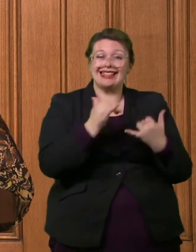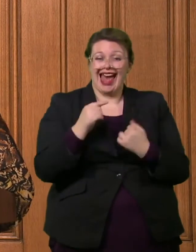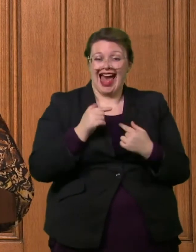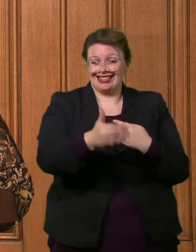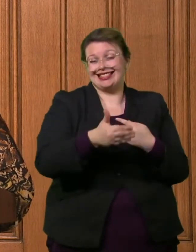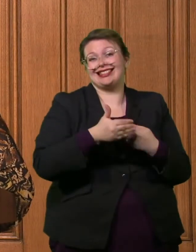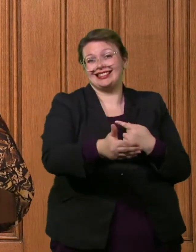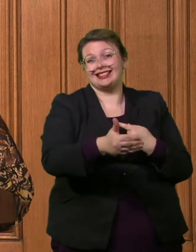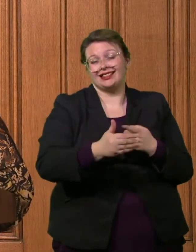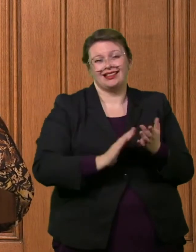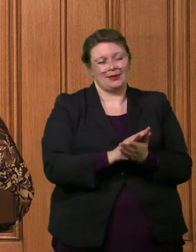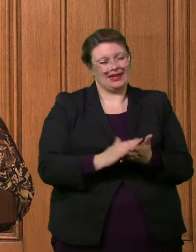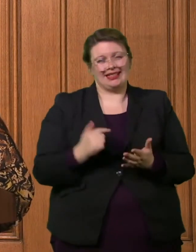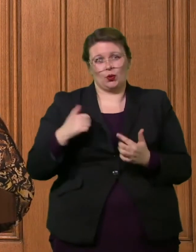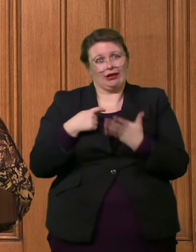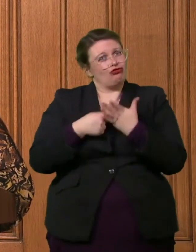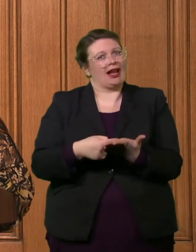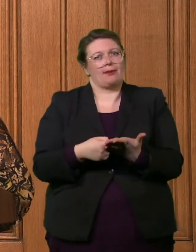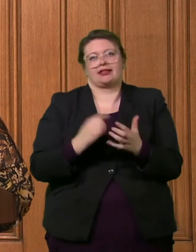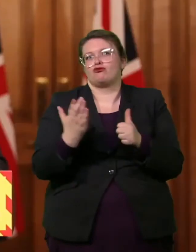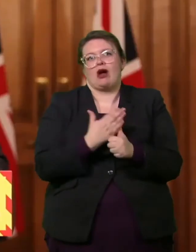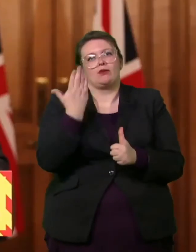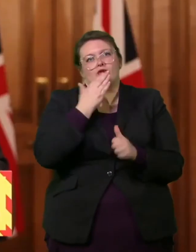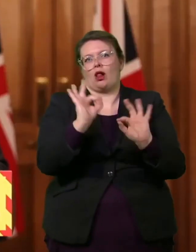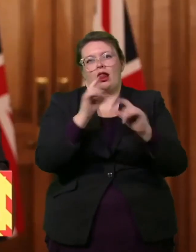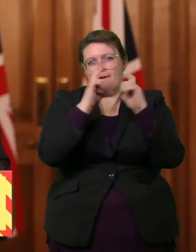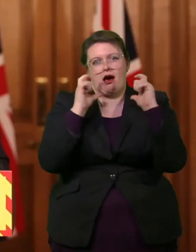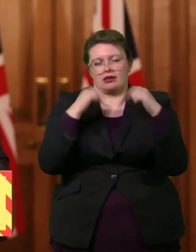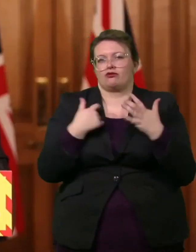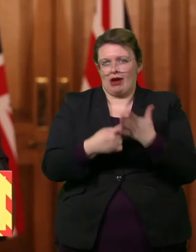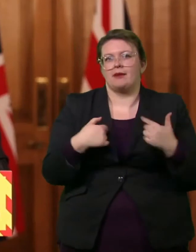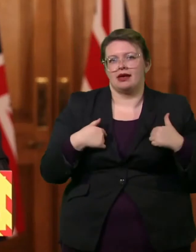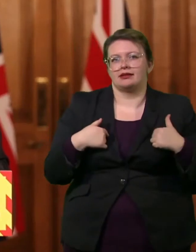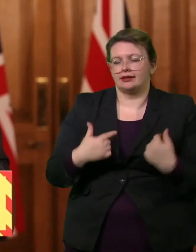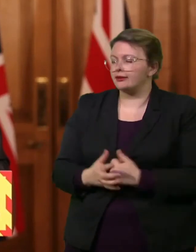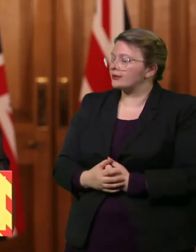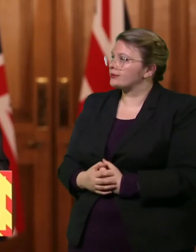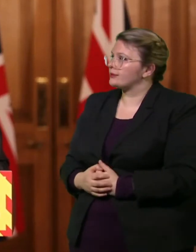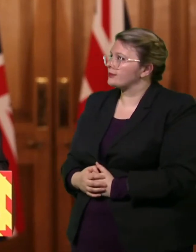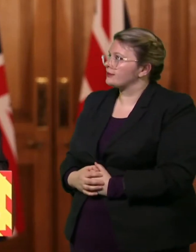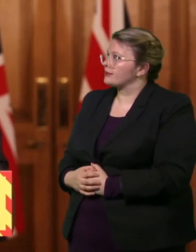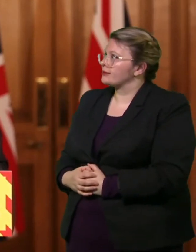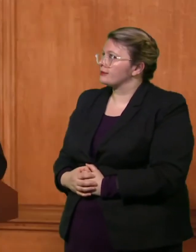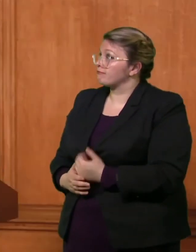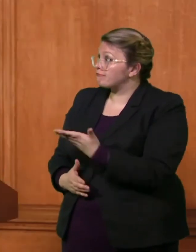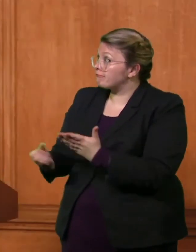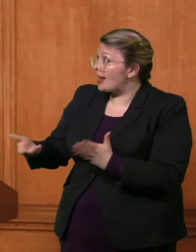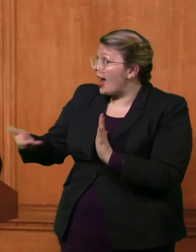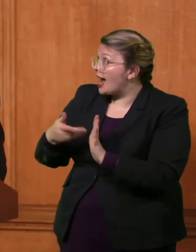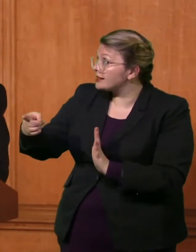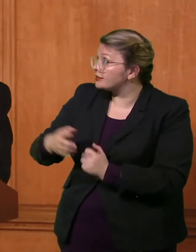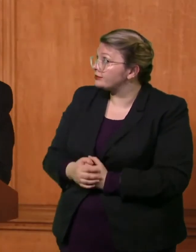is for primary school children not to wear masks. Thanks very much. Anything to add, JVT?